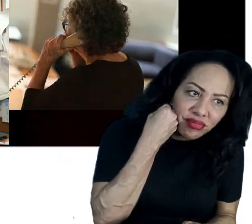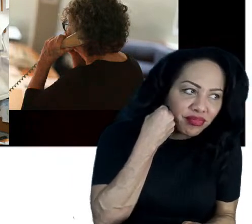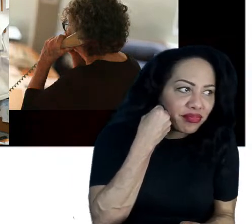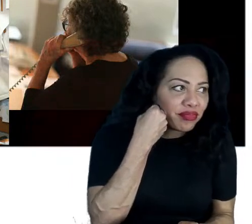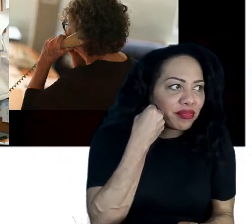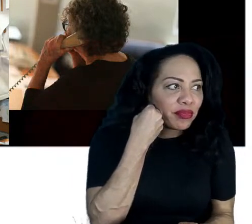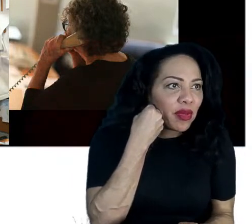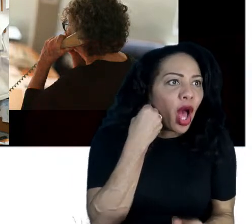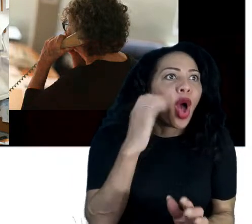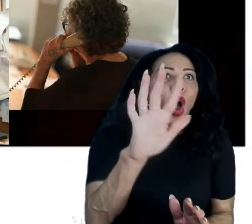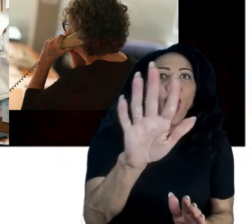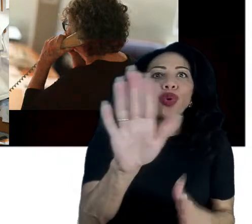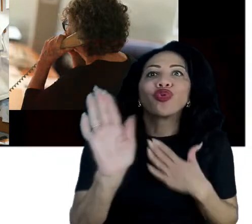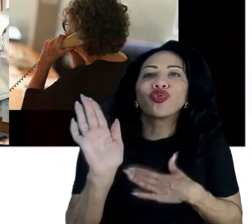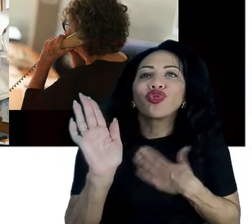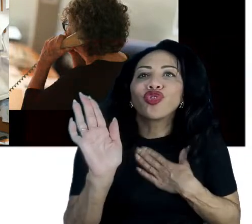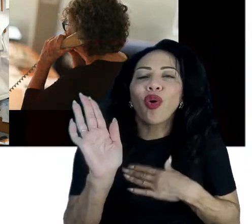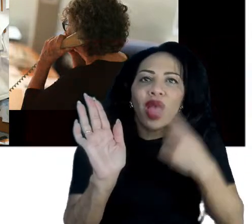office.